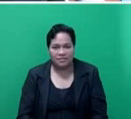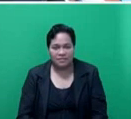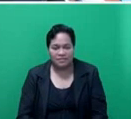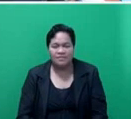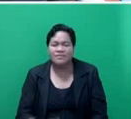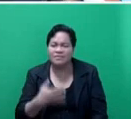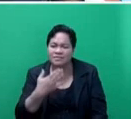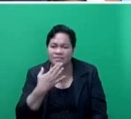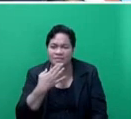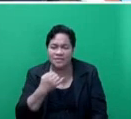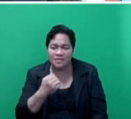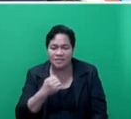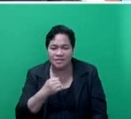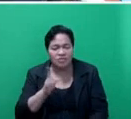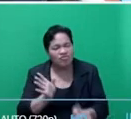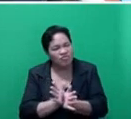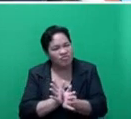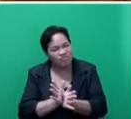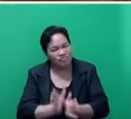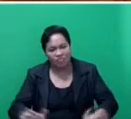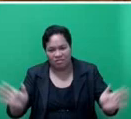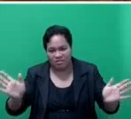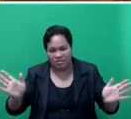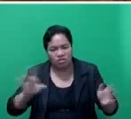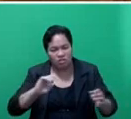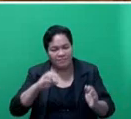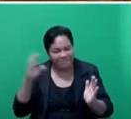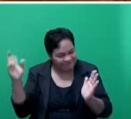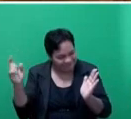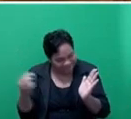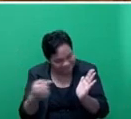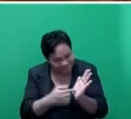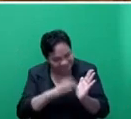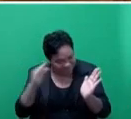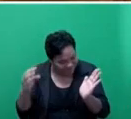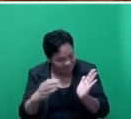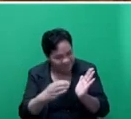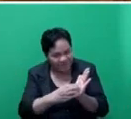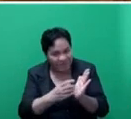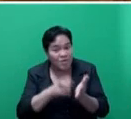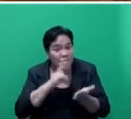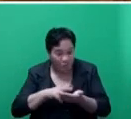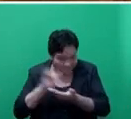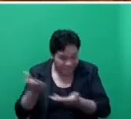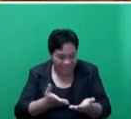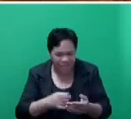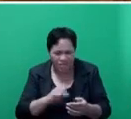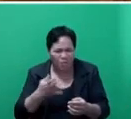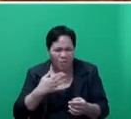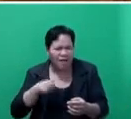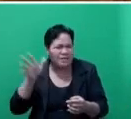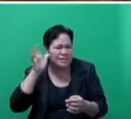Make that generalization. Just the contents of the report as presented today. I don't want to hear about